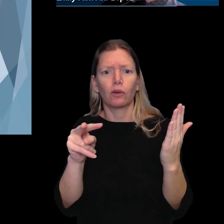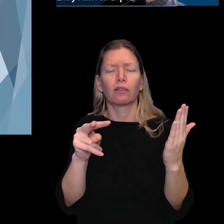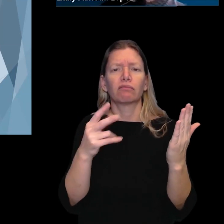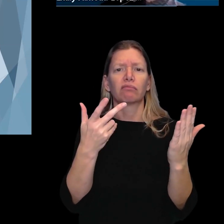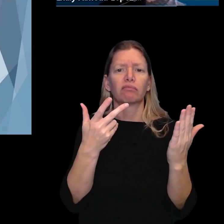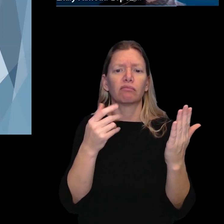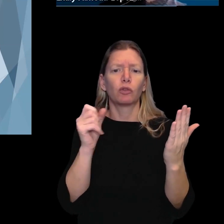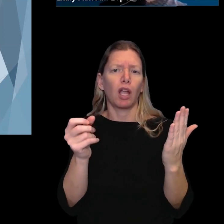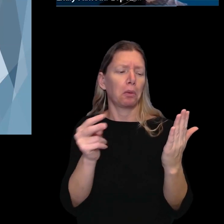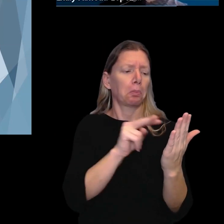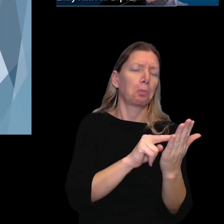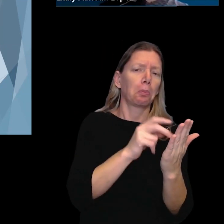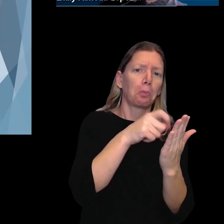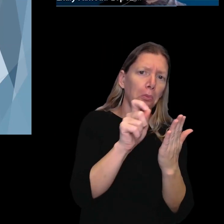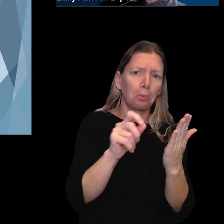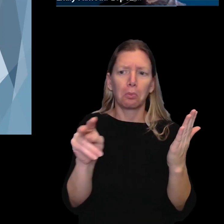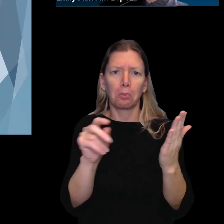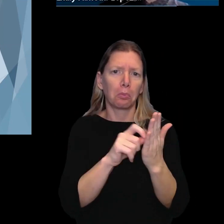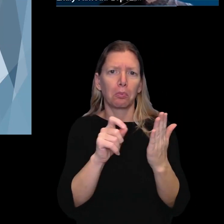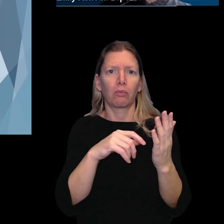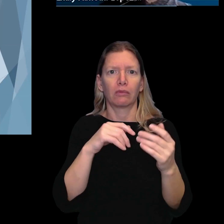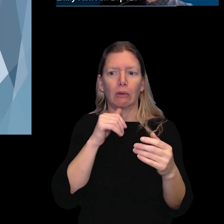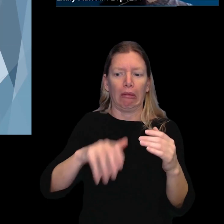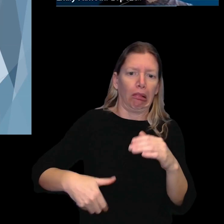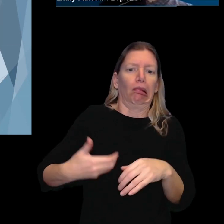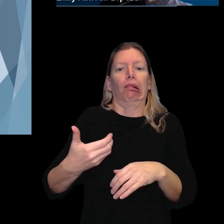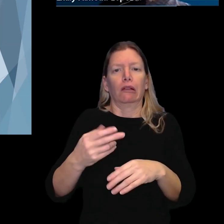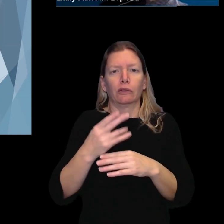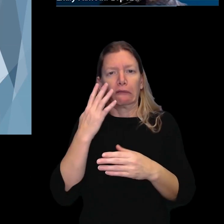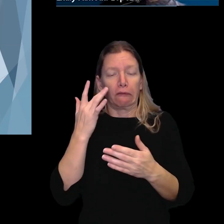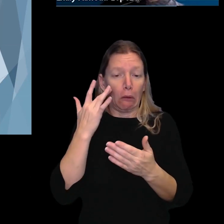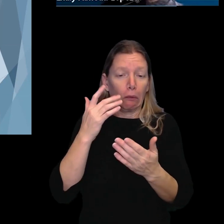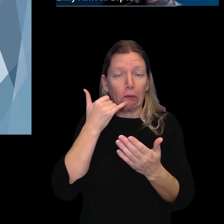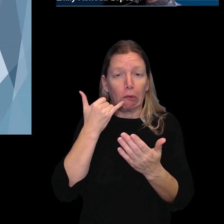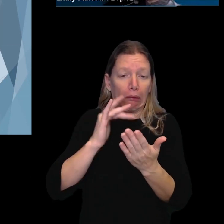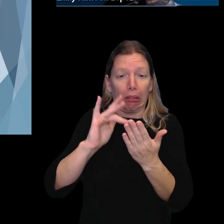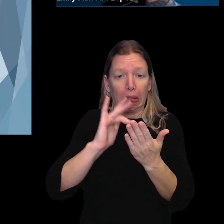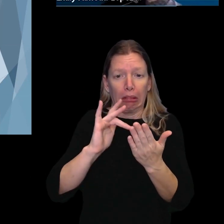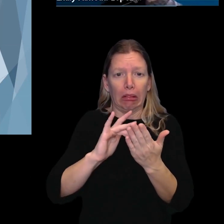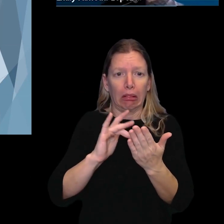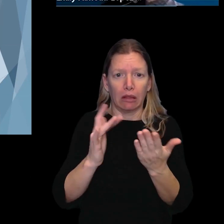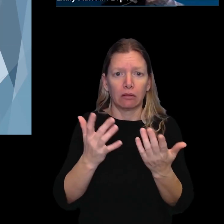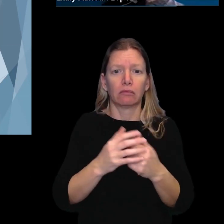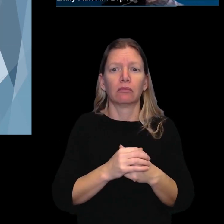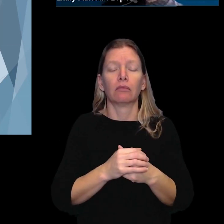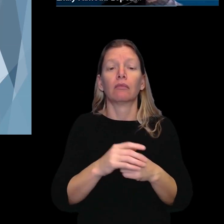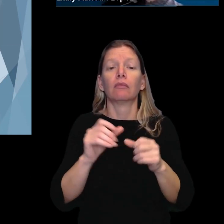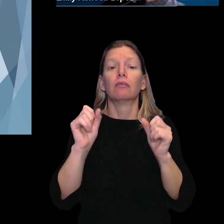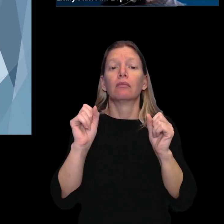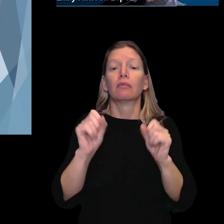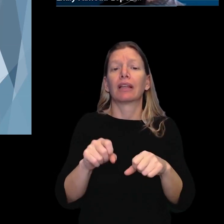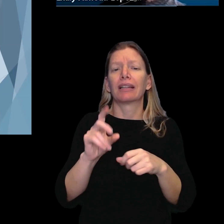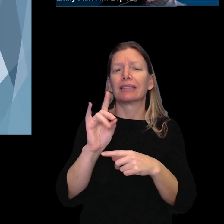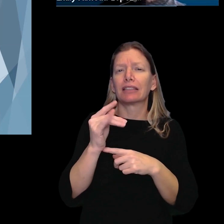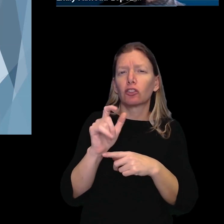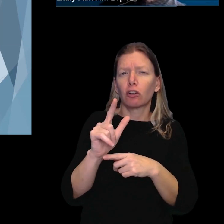of the survey that you can look over in case you can't pull it up on your phone. Um, the digital bubbler level and the door